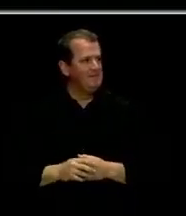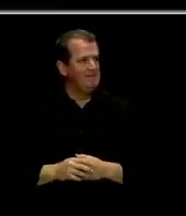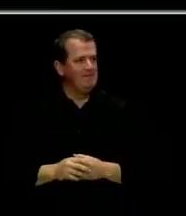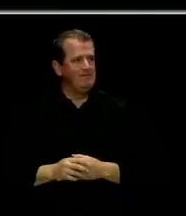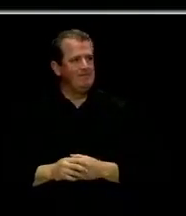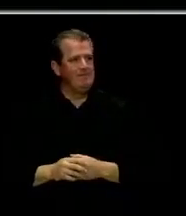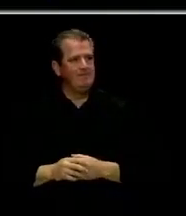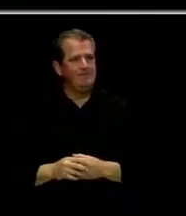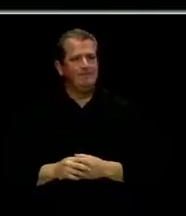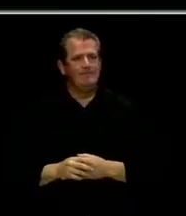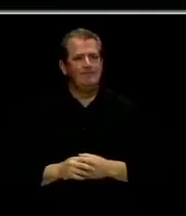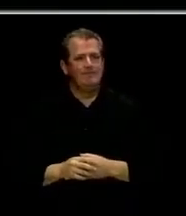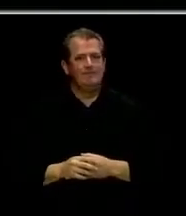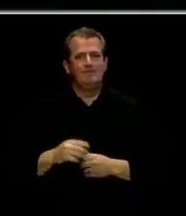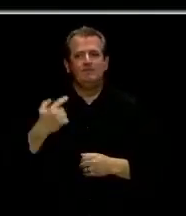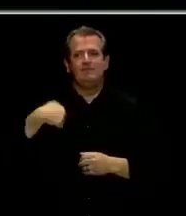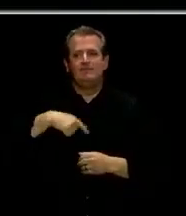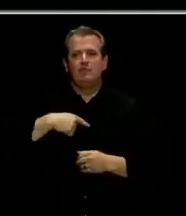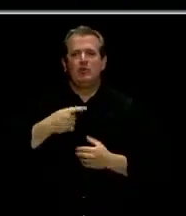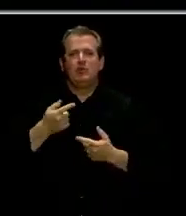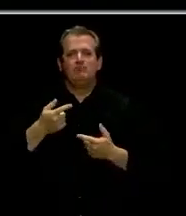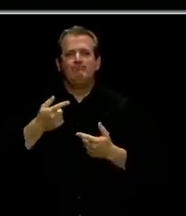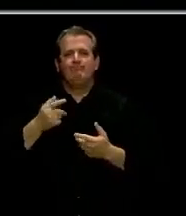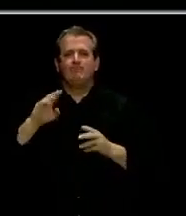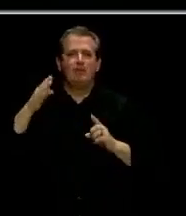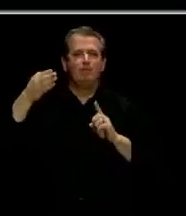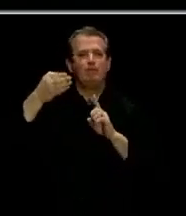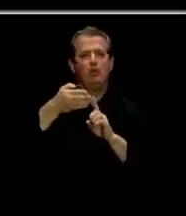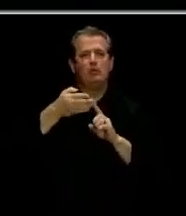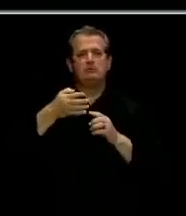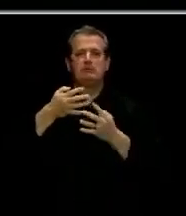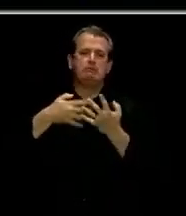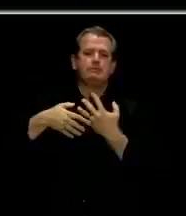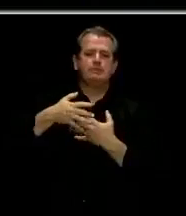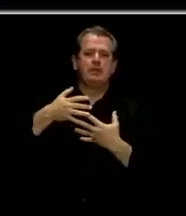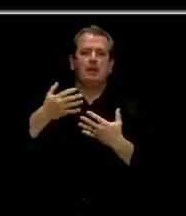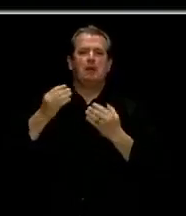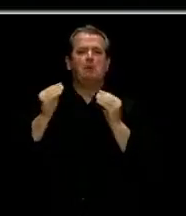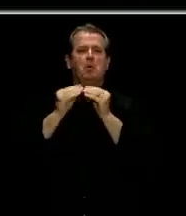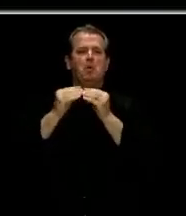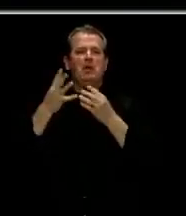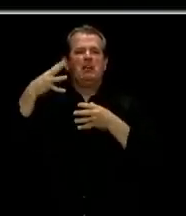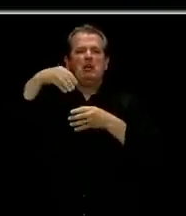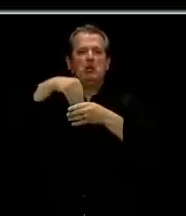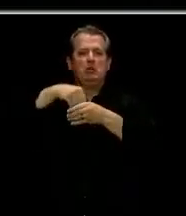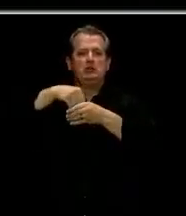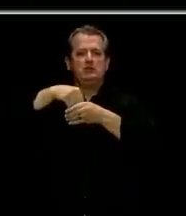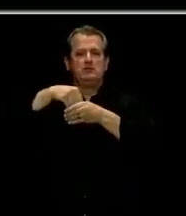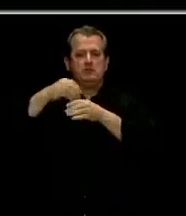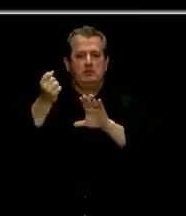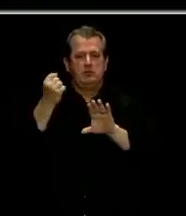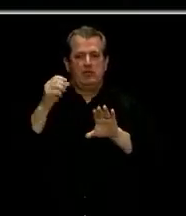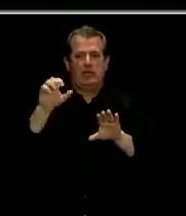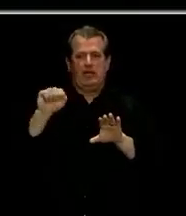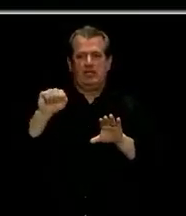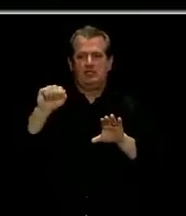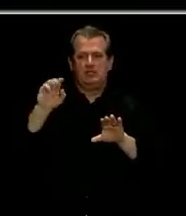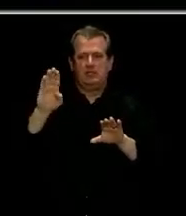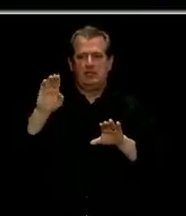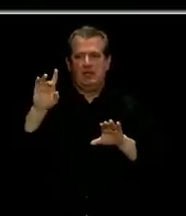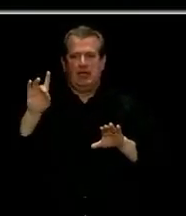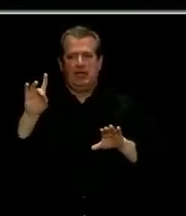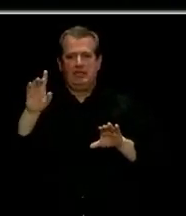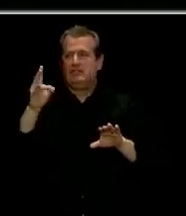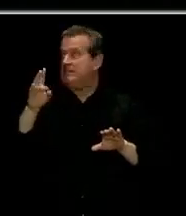journey towards a more inclusive society has taken a significant step forward with the recent passage of SB 1785, Individuals